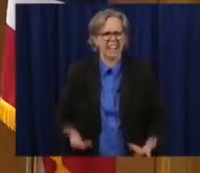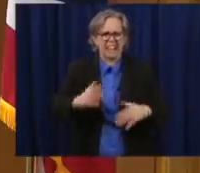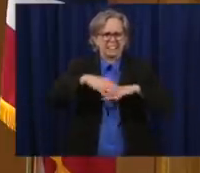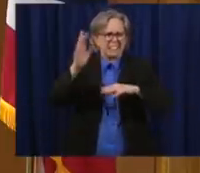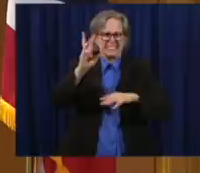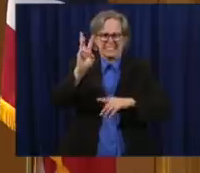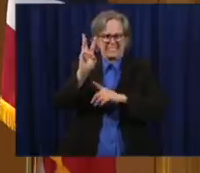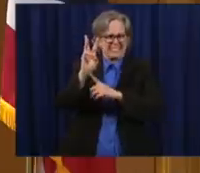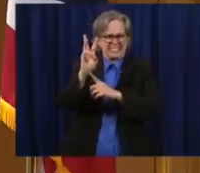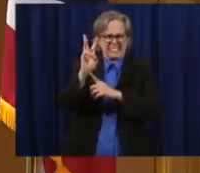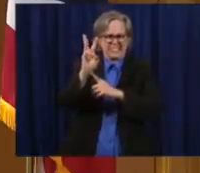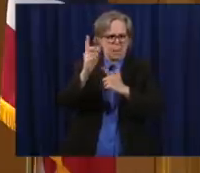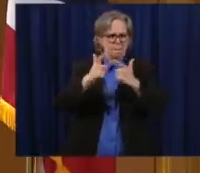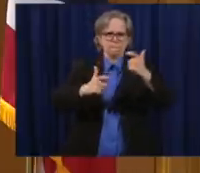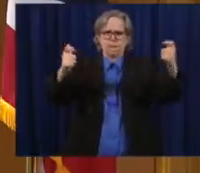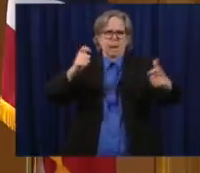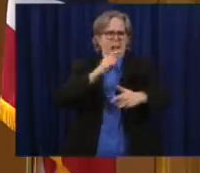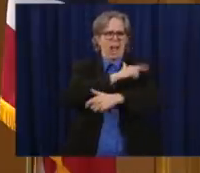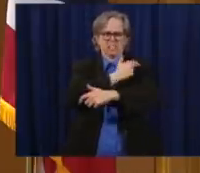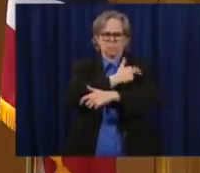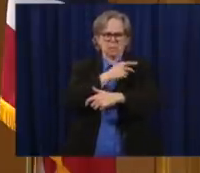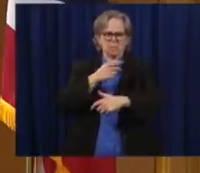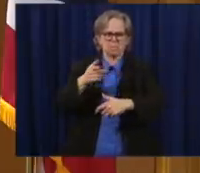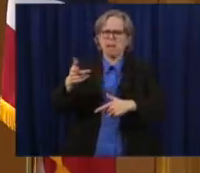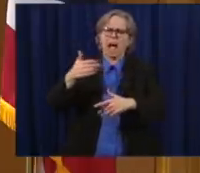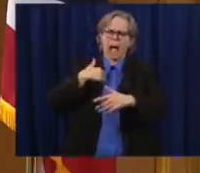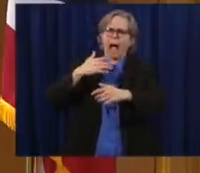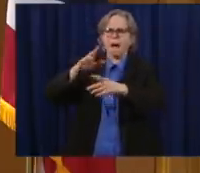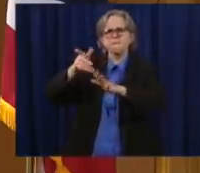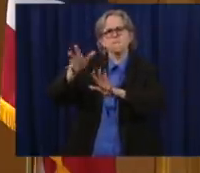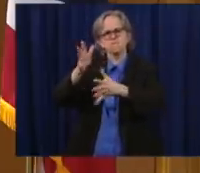pretty decent capacity to do testing,